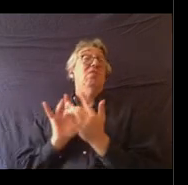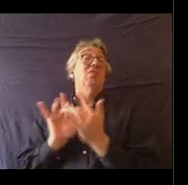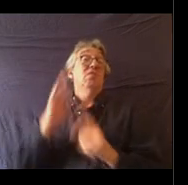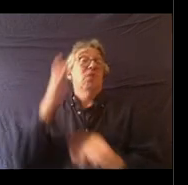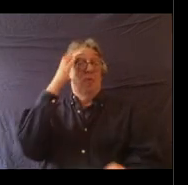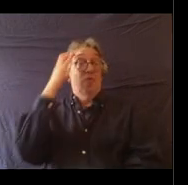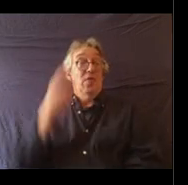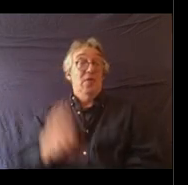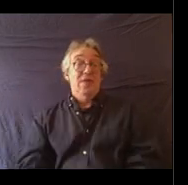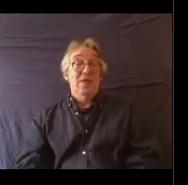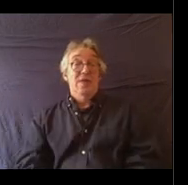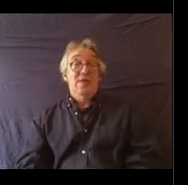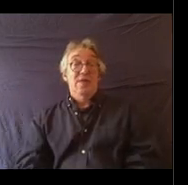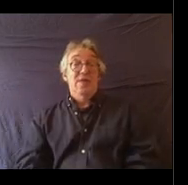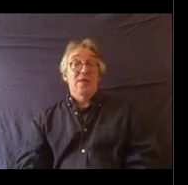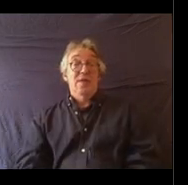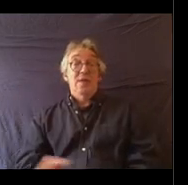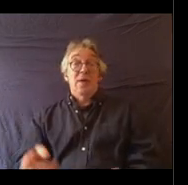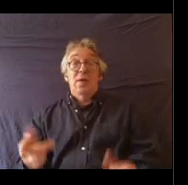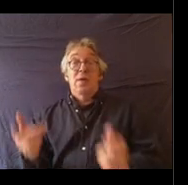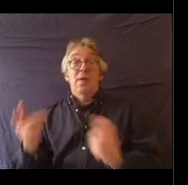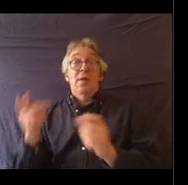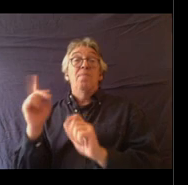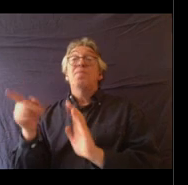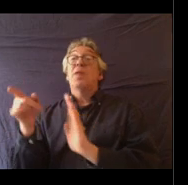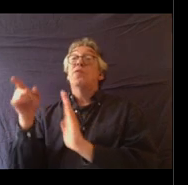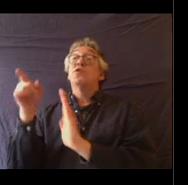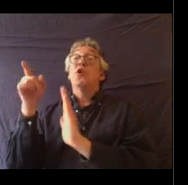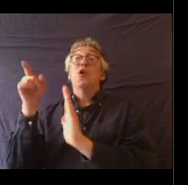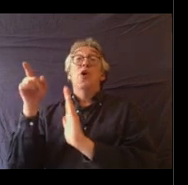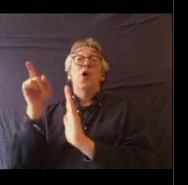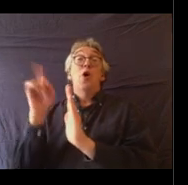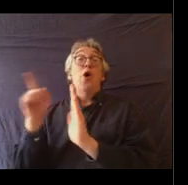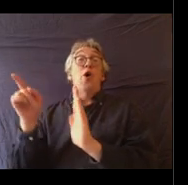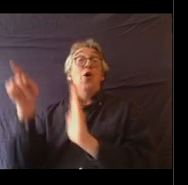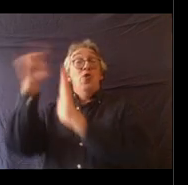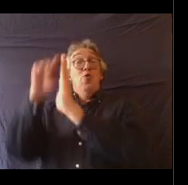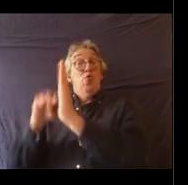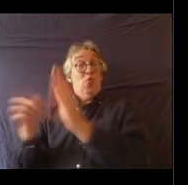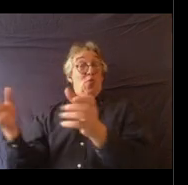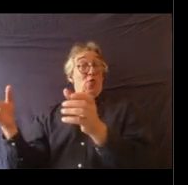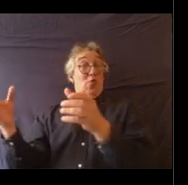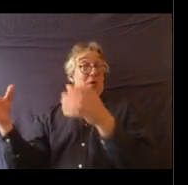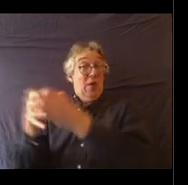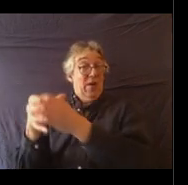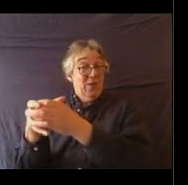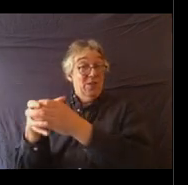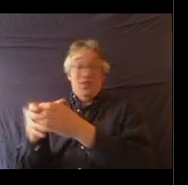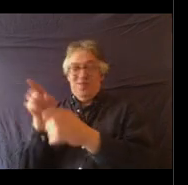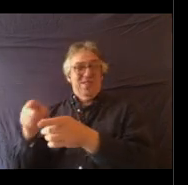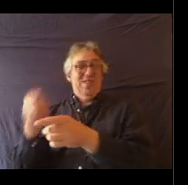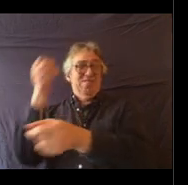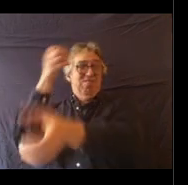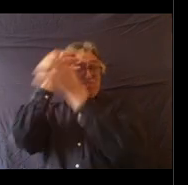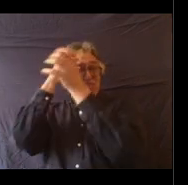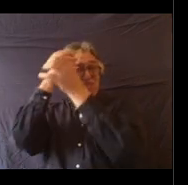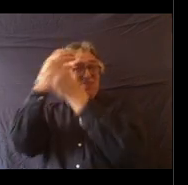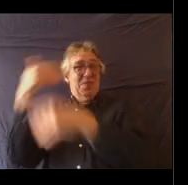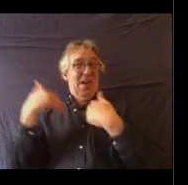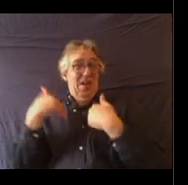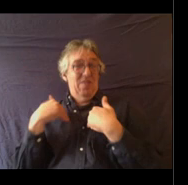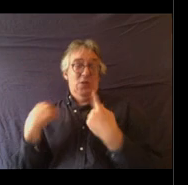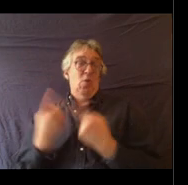this respect really have a wealth of expertise. This is why we count a lot on ERGA's help with it. And then, of course, now